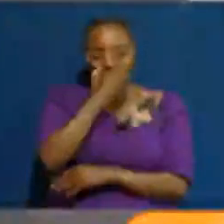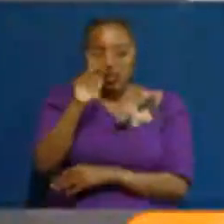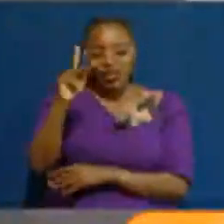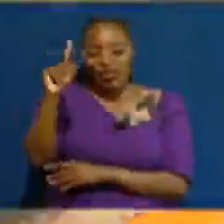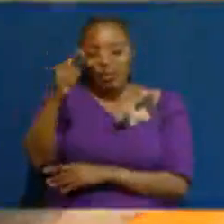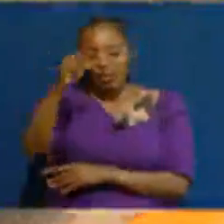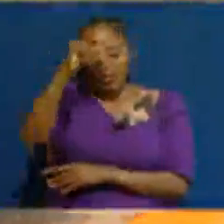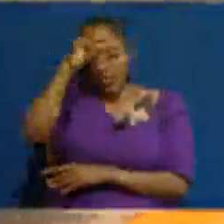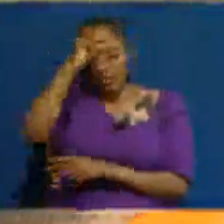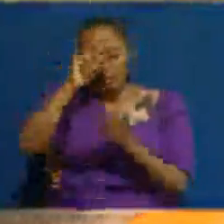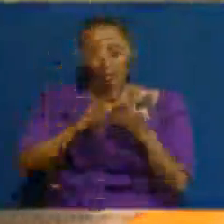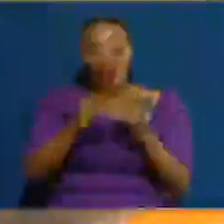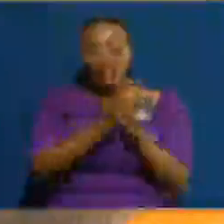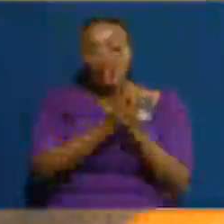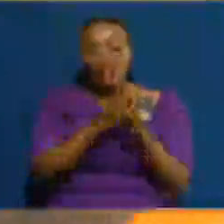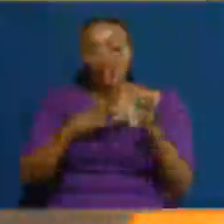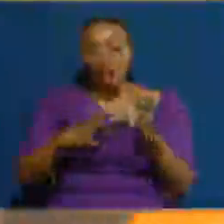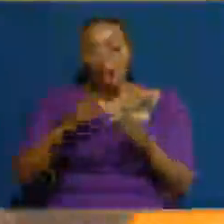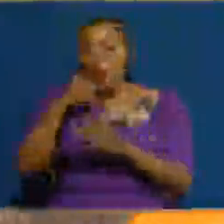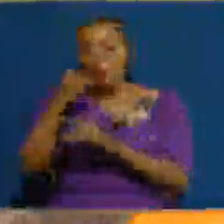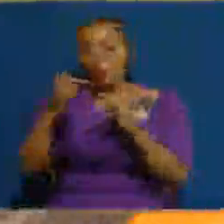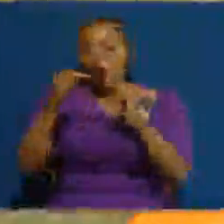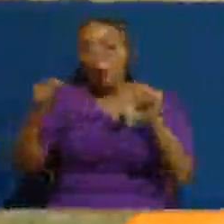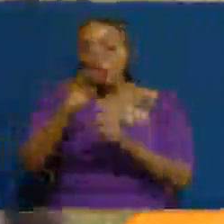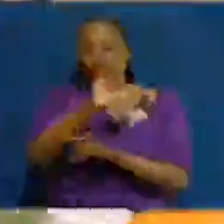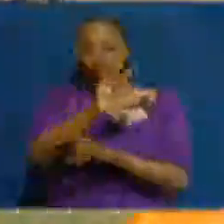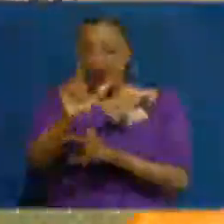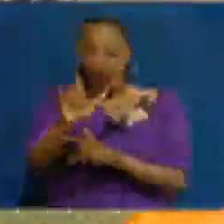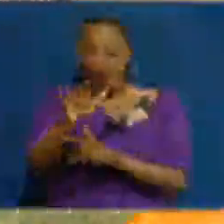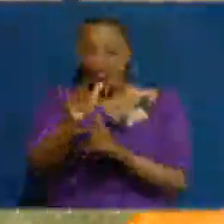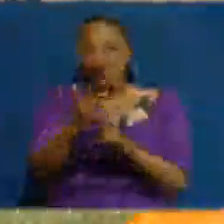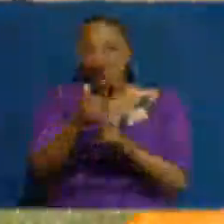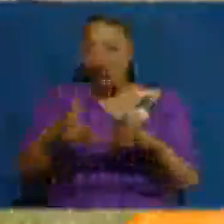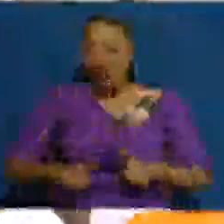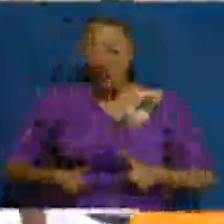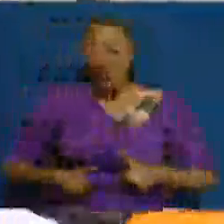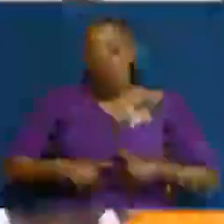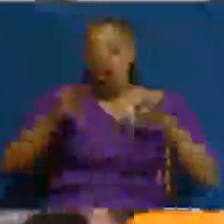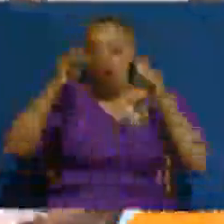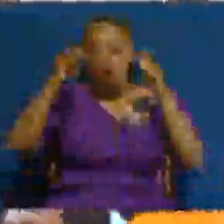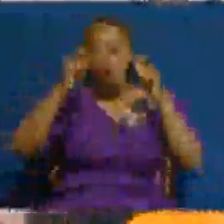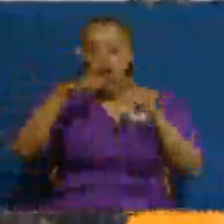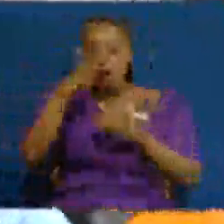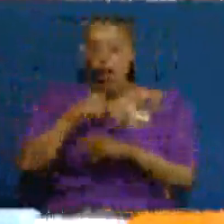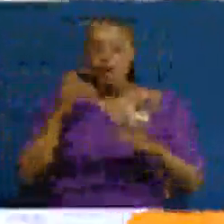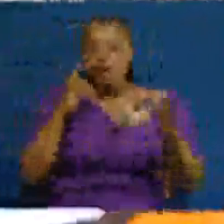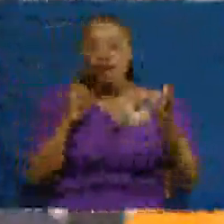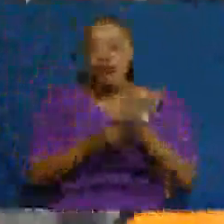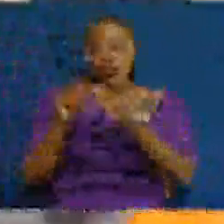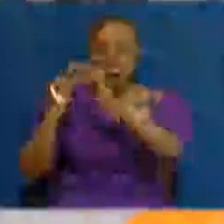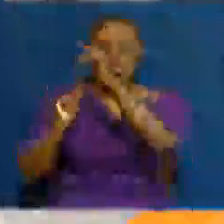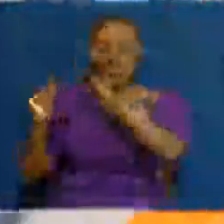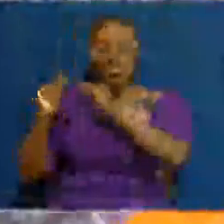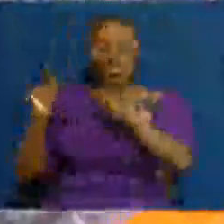Kwanza government and opponents of the bill. Led by an emergent crop of youthful protesters that has been acknowledged as the